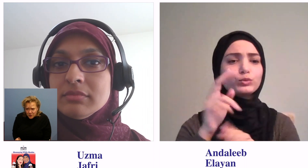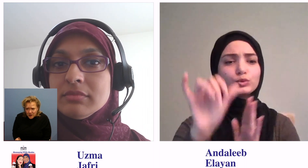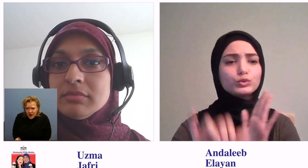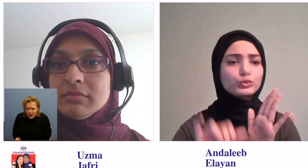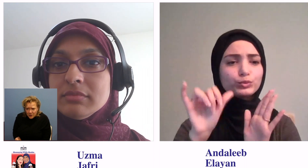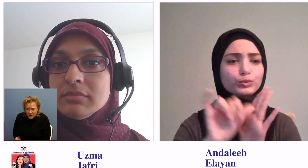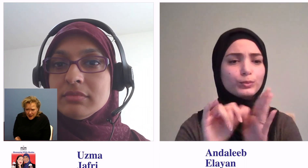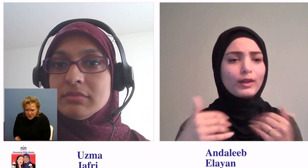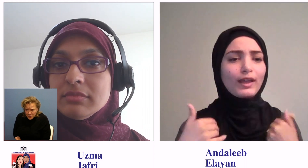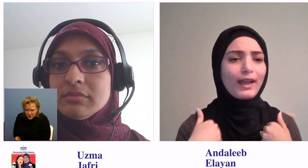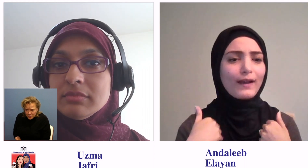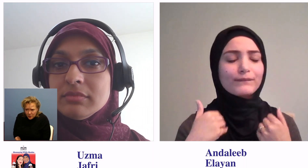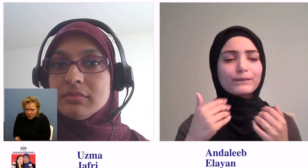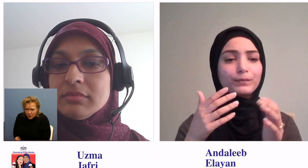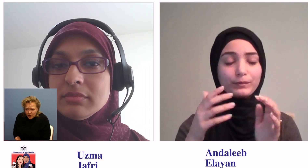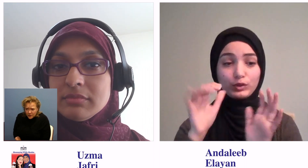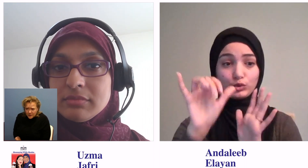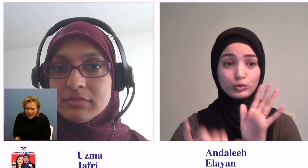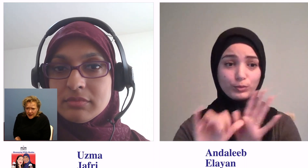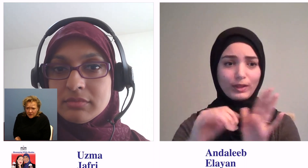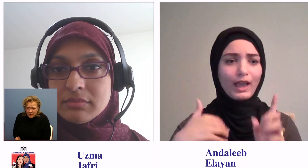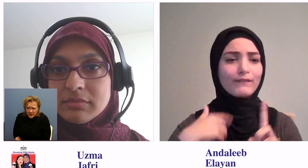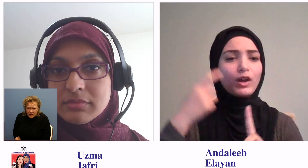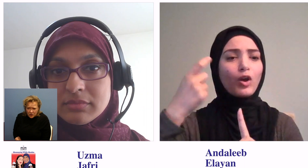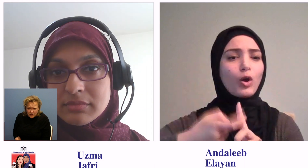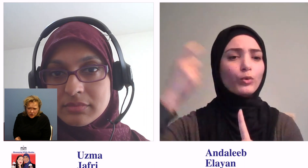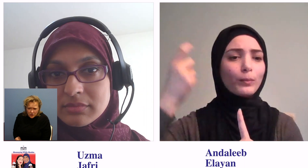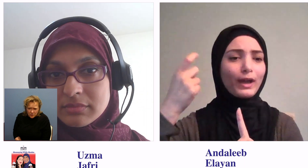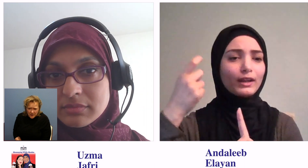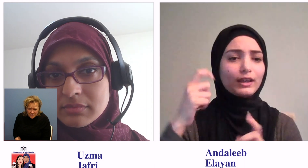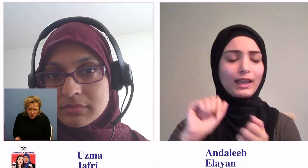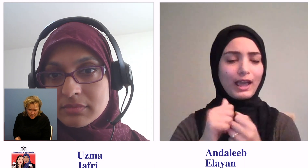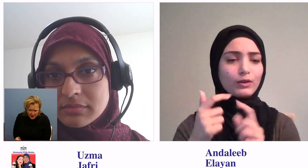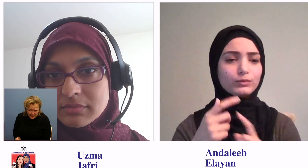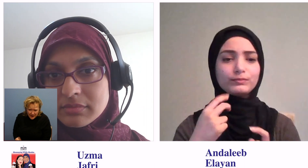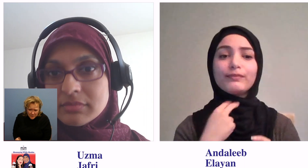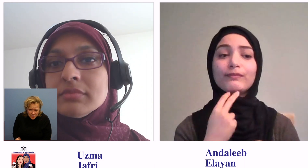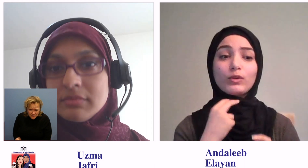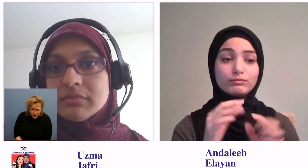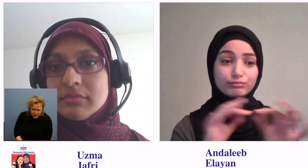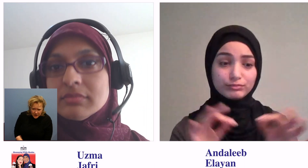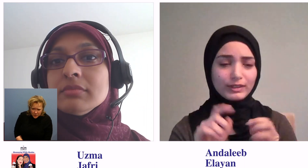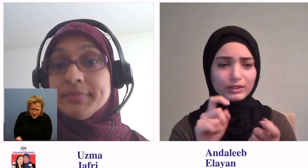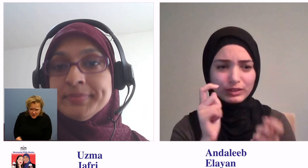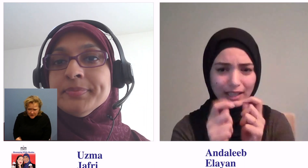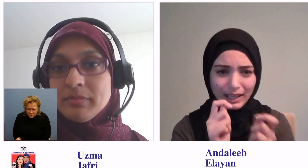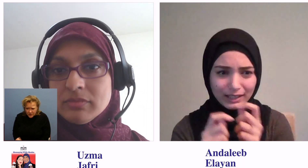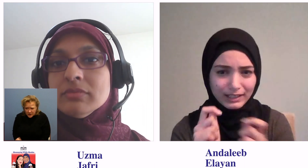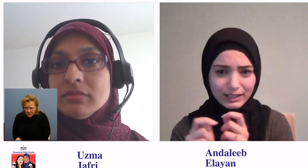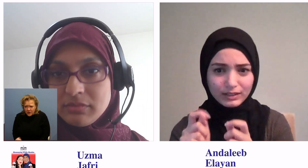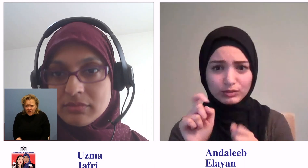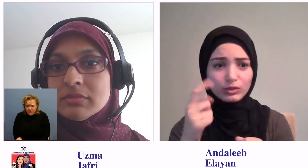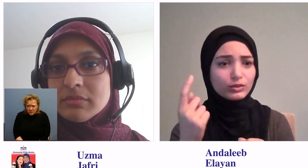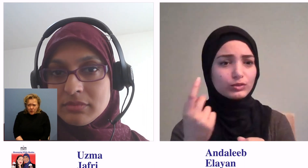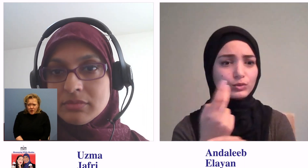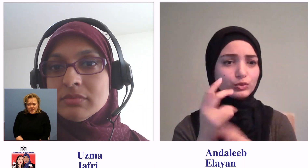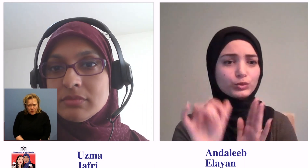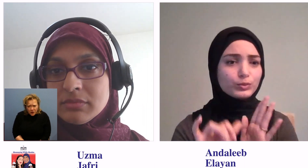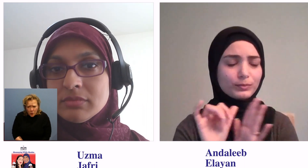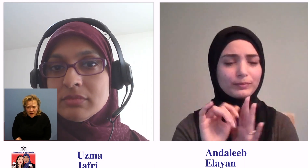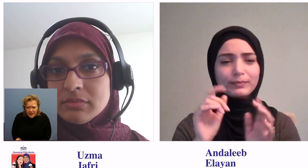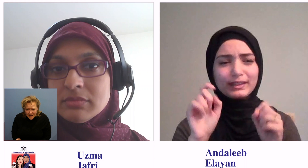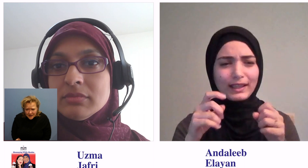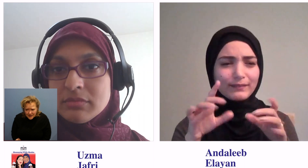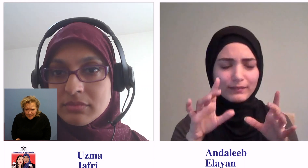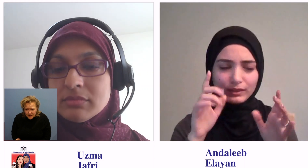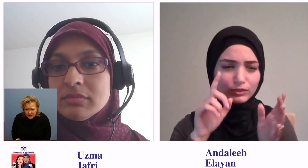And if you can hire a captioner or they have like YouTube has automatic captions for videos, if things are videoed from the voice, you